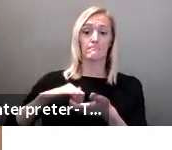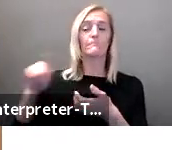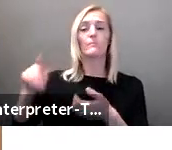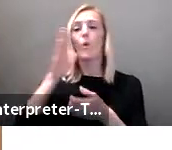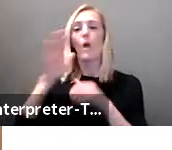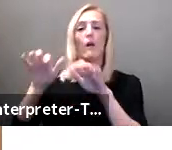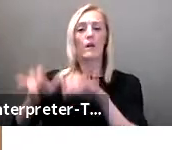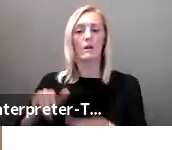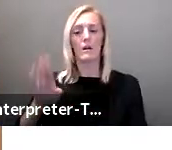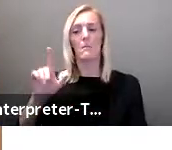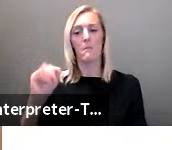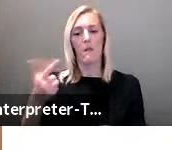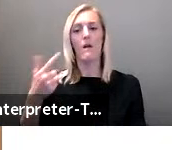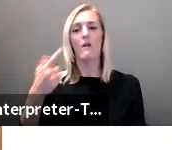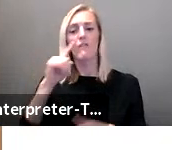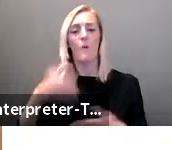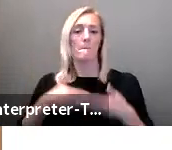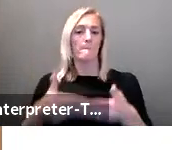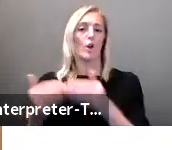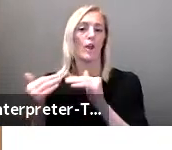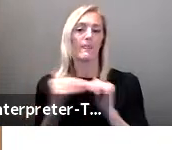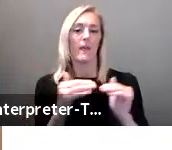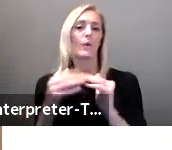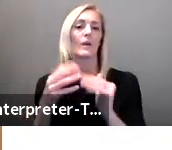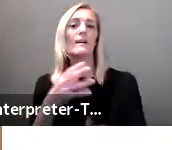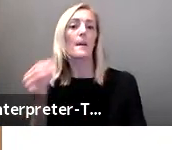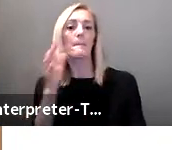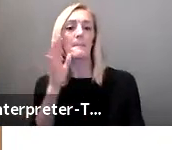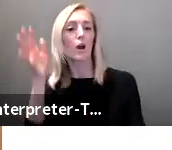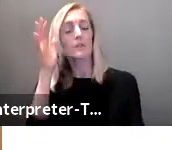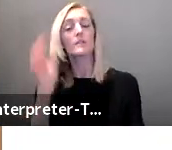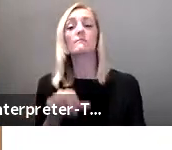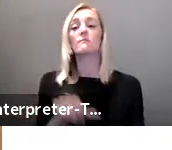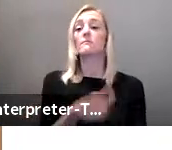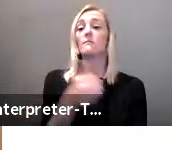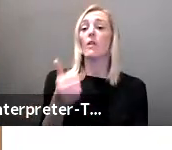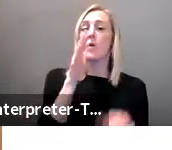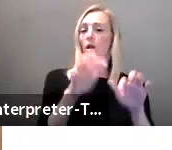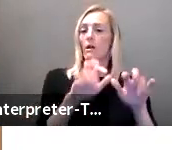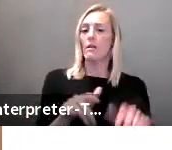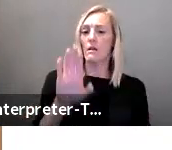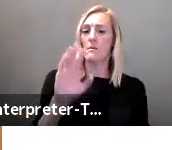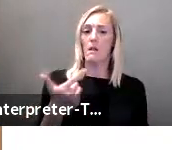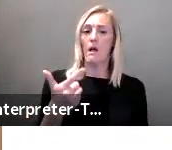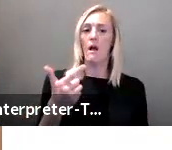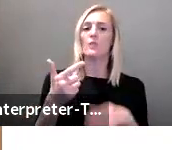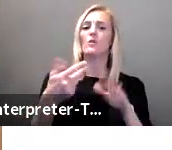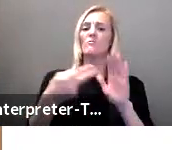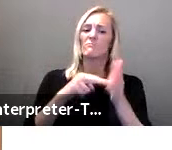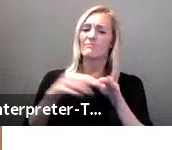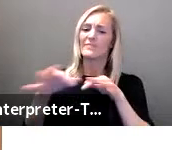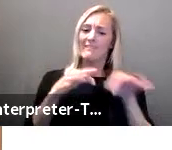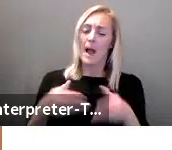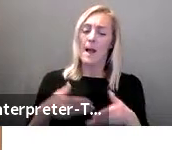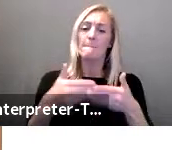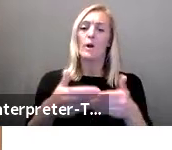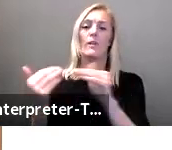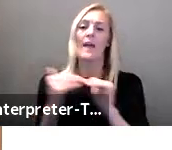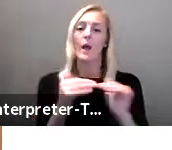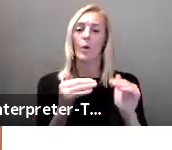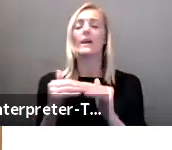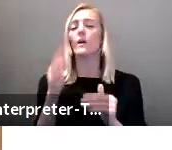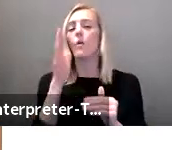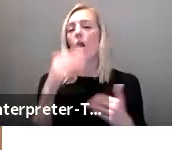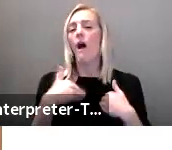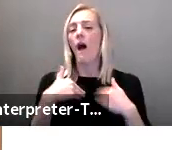blog on birth equity and parenting. The other will be writing a blog on defining birth equity. We will write a blog on the terminology.